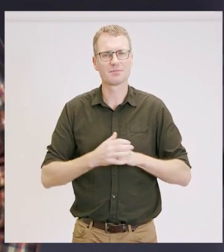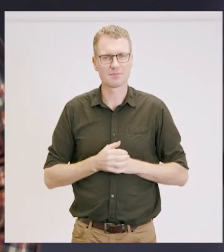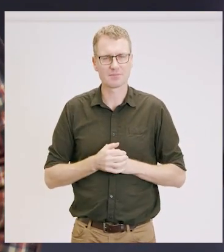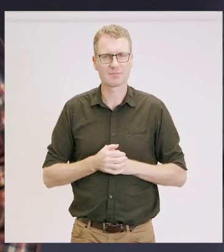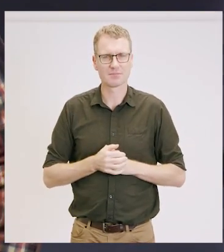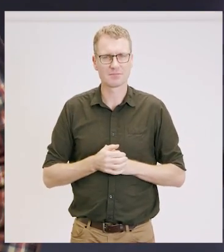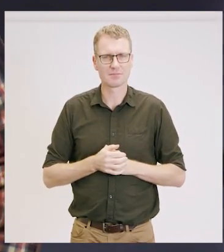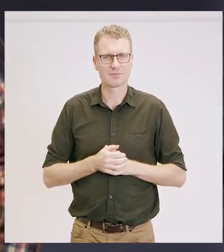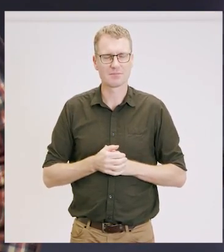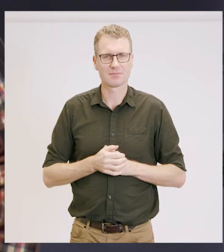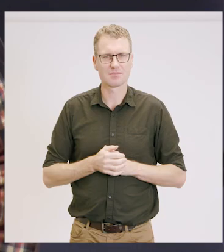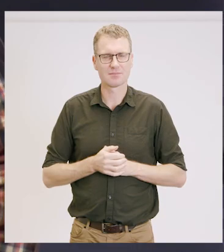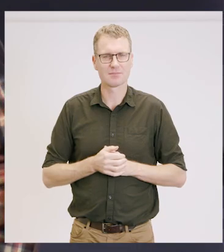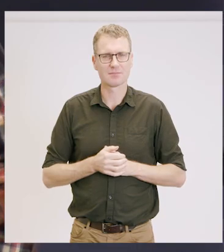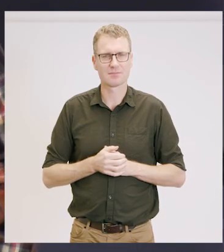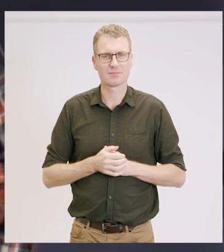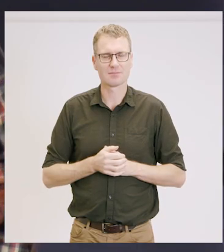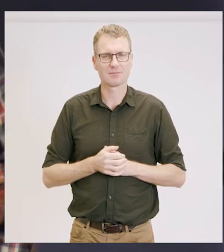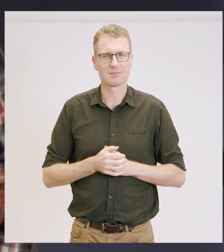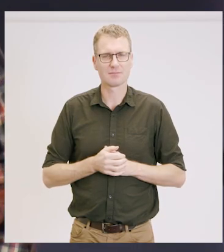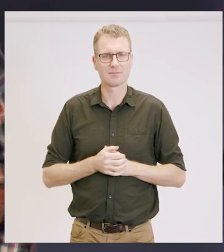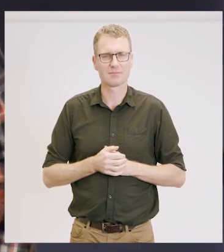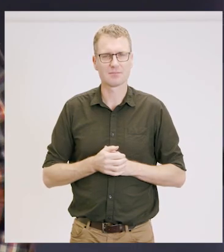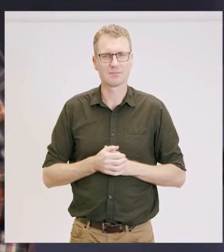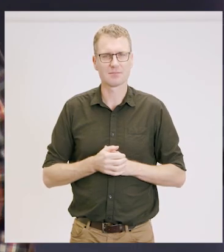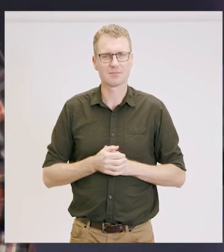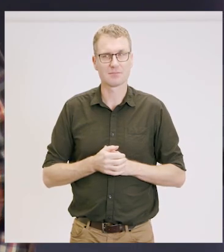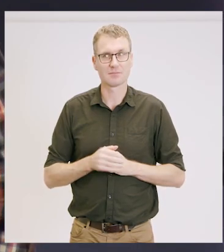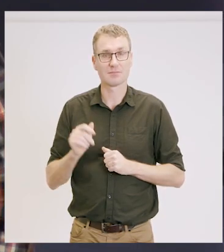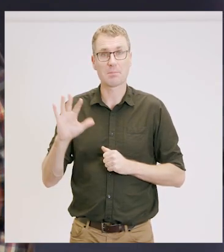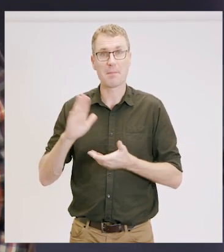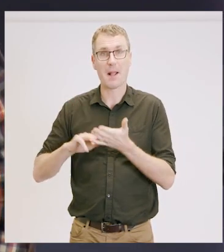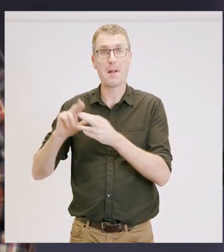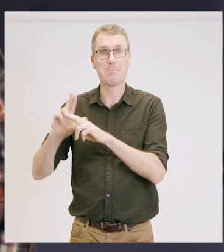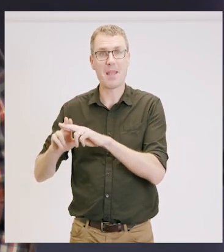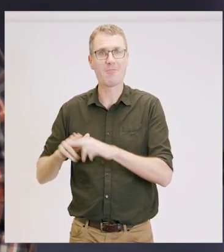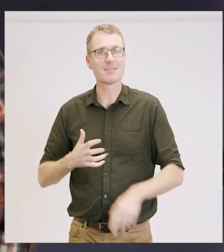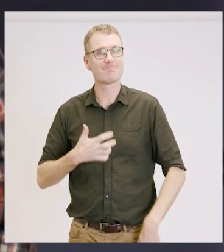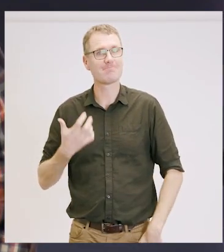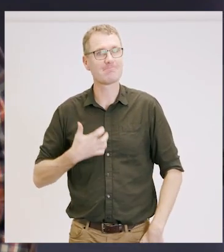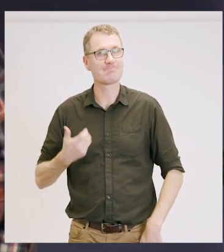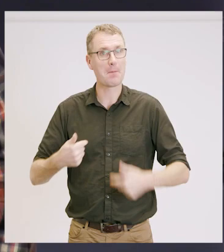something, you know. And isn't that a wonderful thing that,